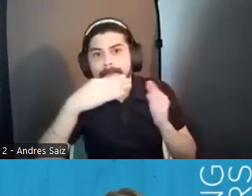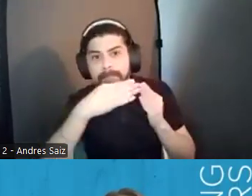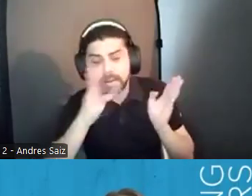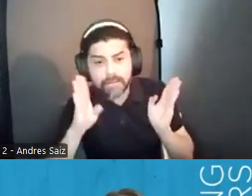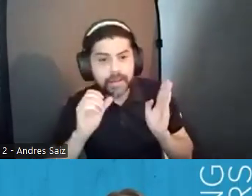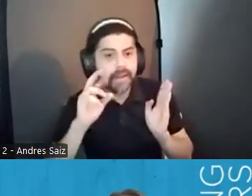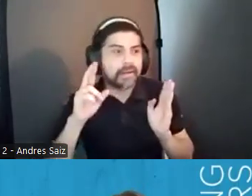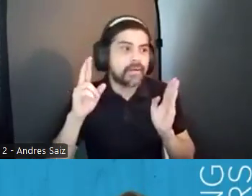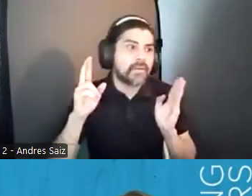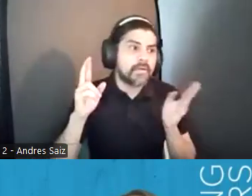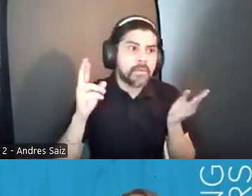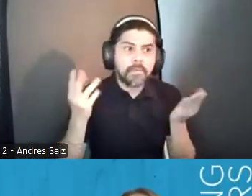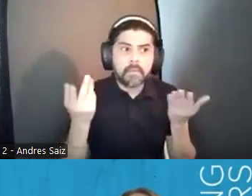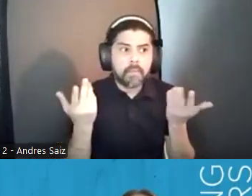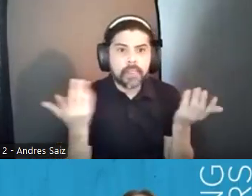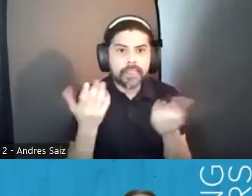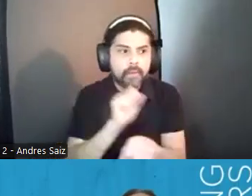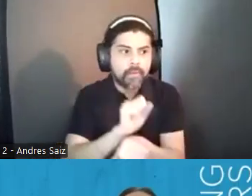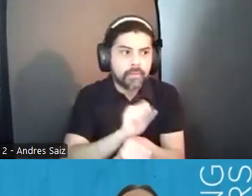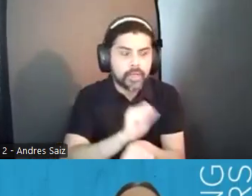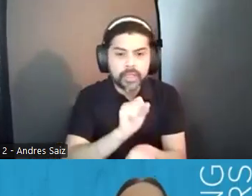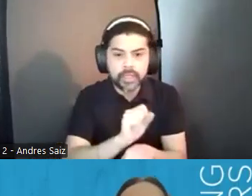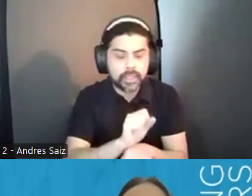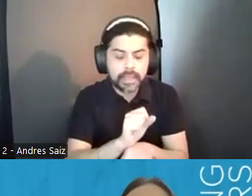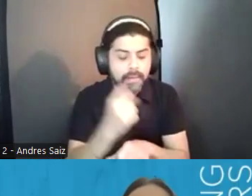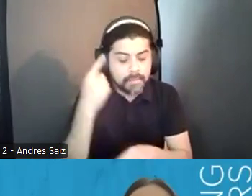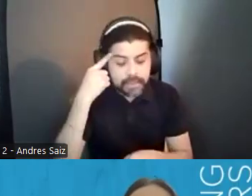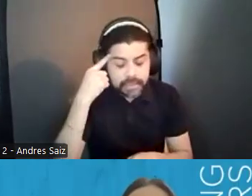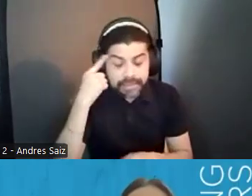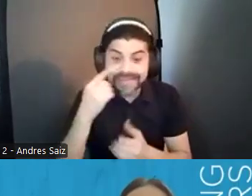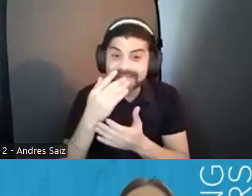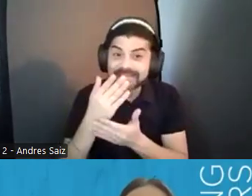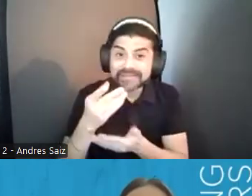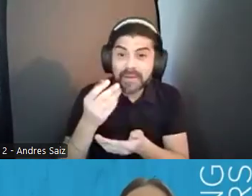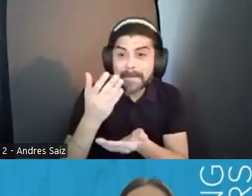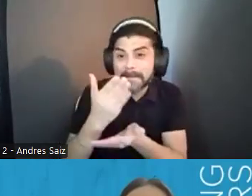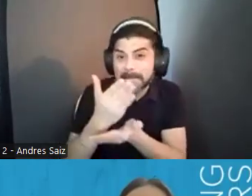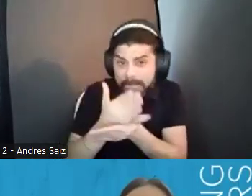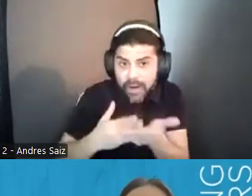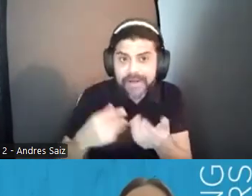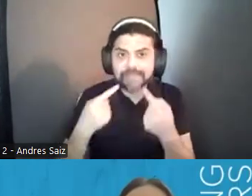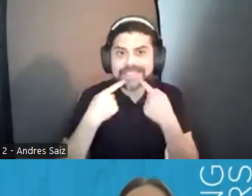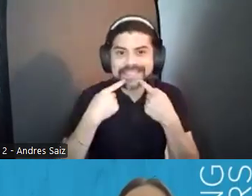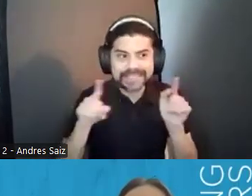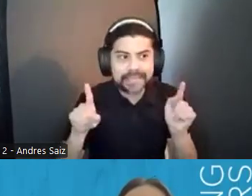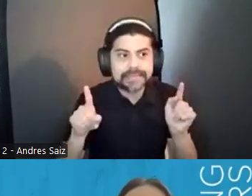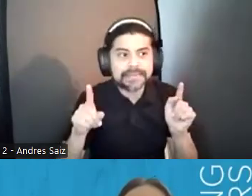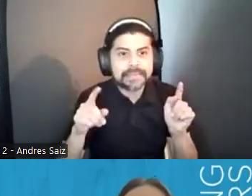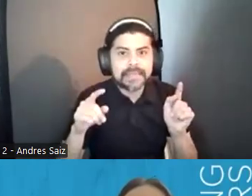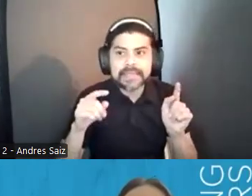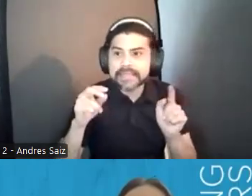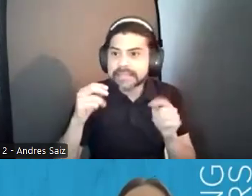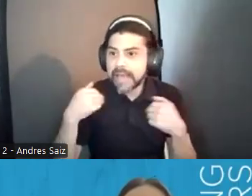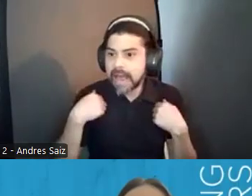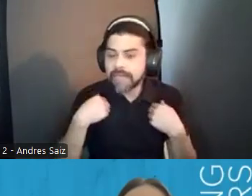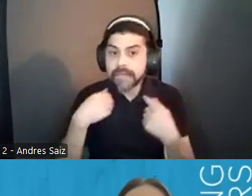sporadically with this work. Because I think it's sort of, I think that's part of also the success is really making having an impact in terms of